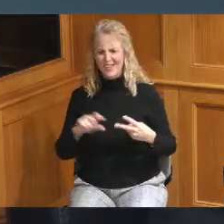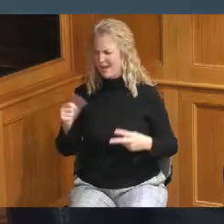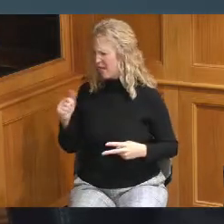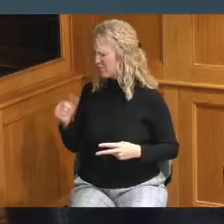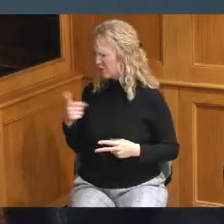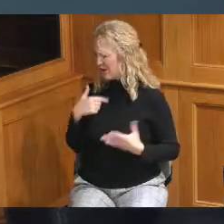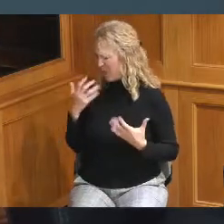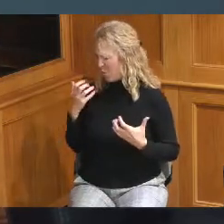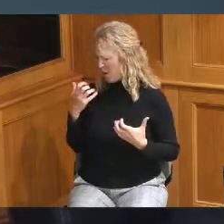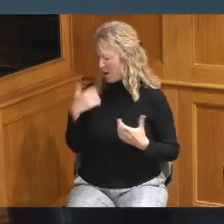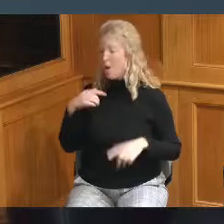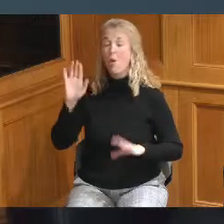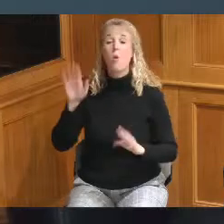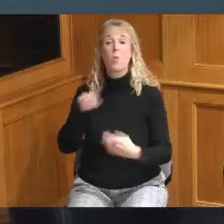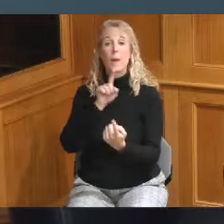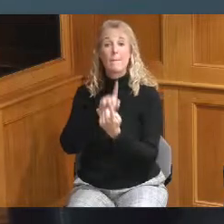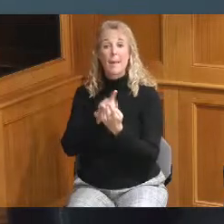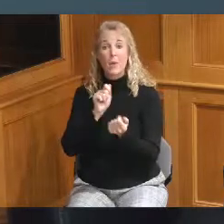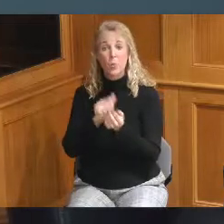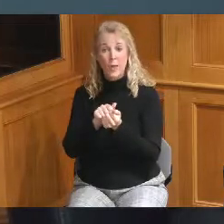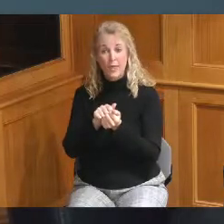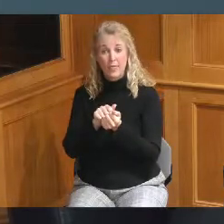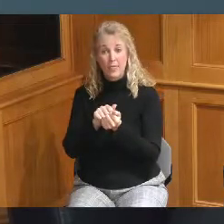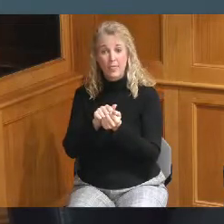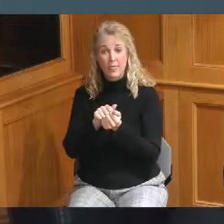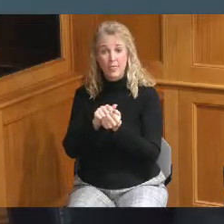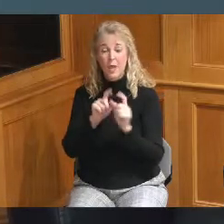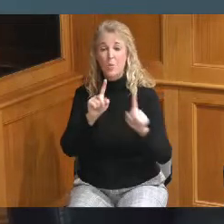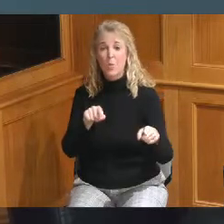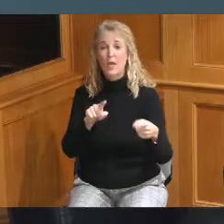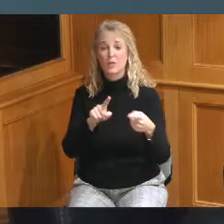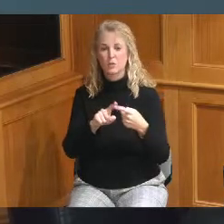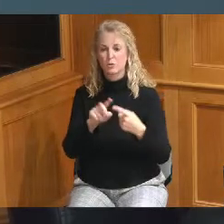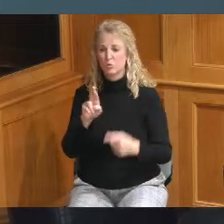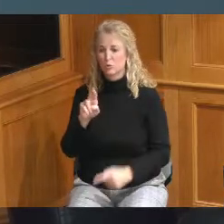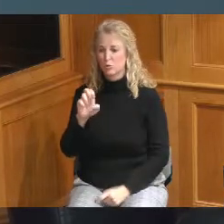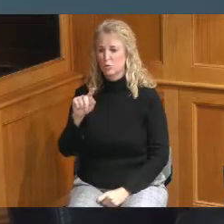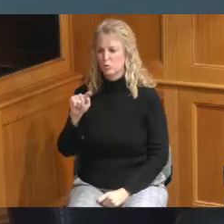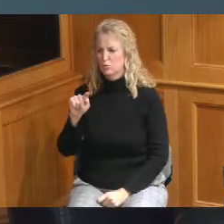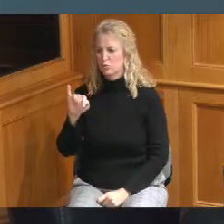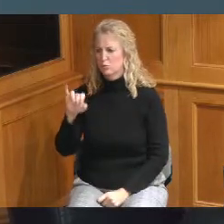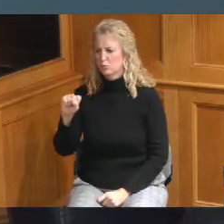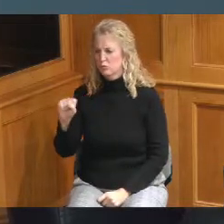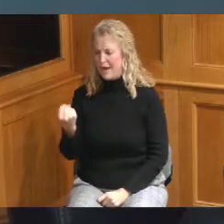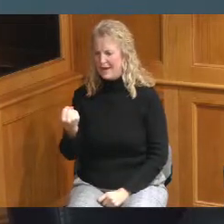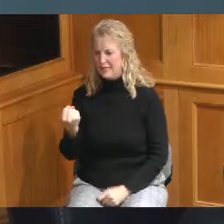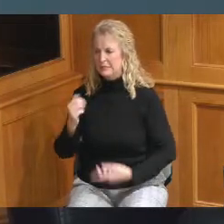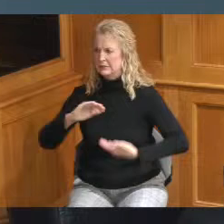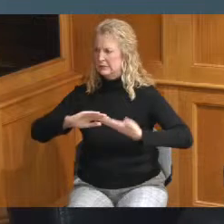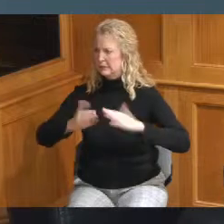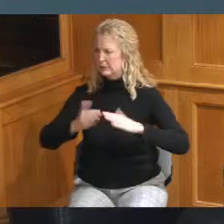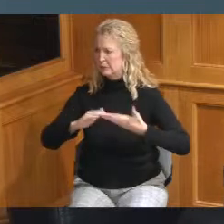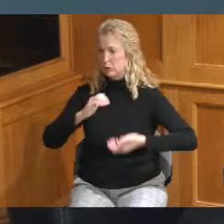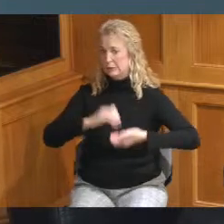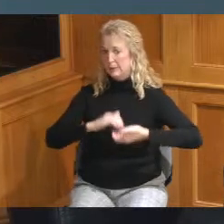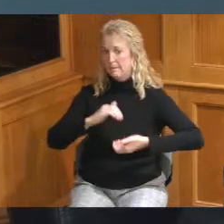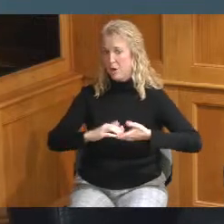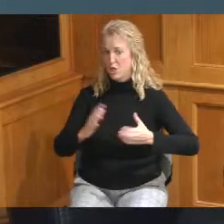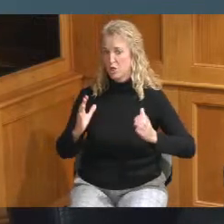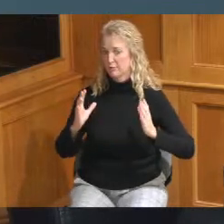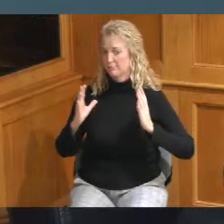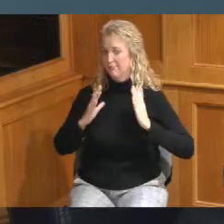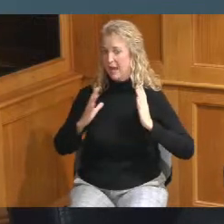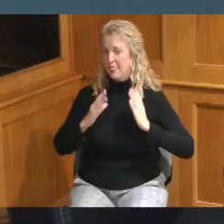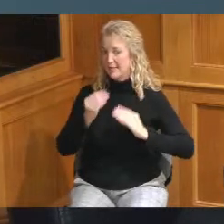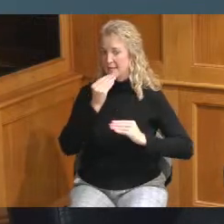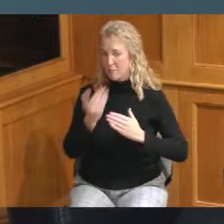one other thing, I met with, went to Reddy's Community Partners Holiday Breakfast, and they talked about their vision and what they've